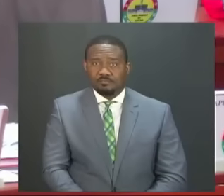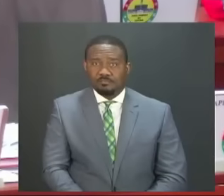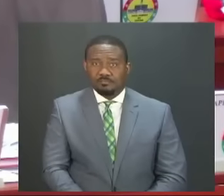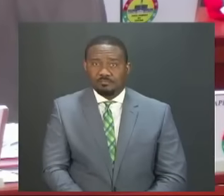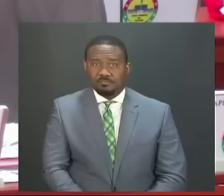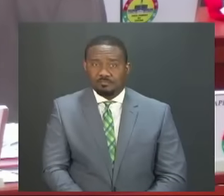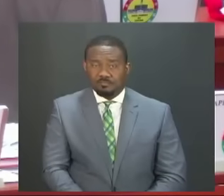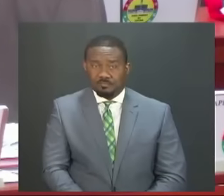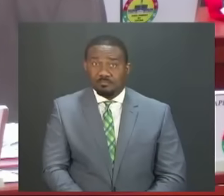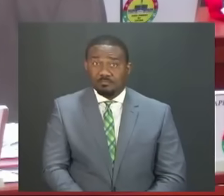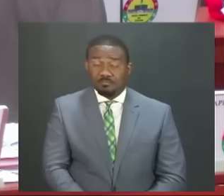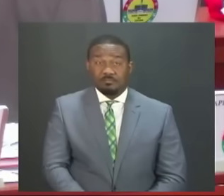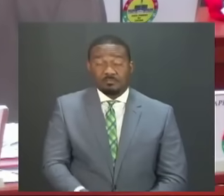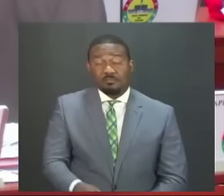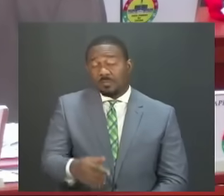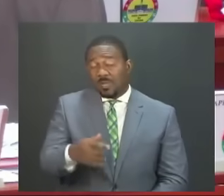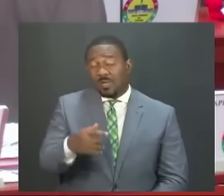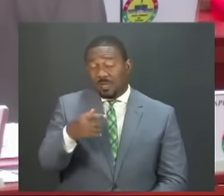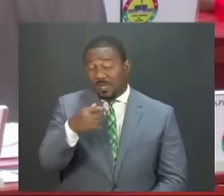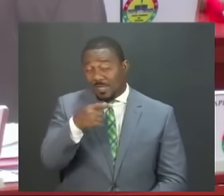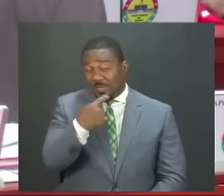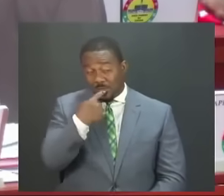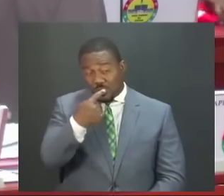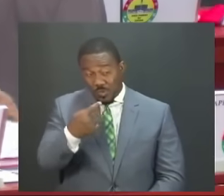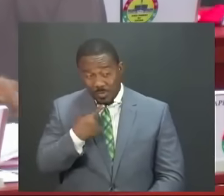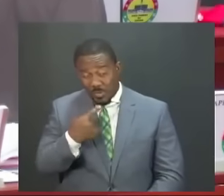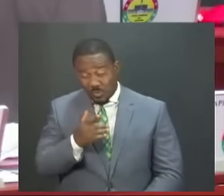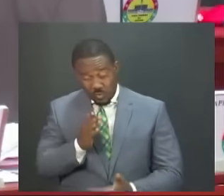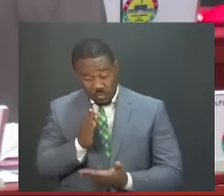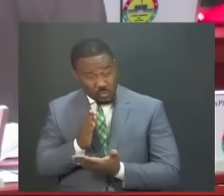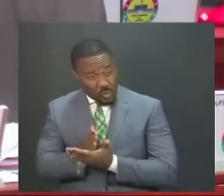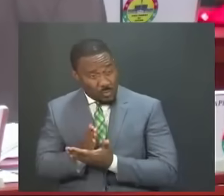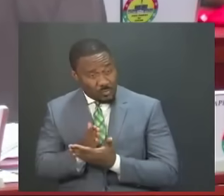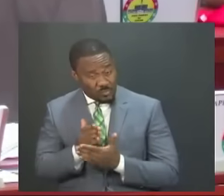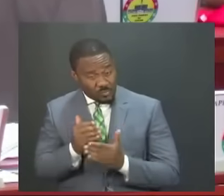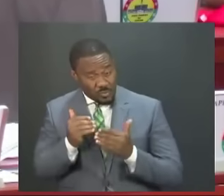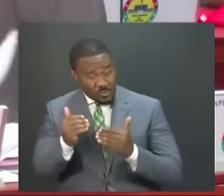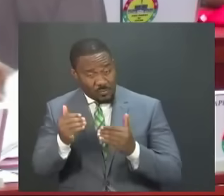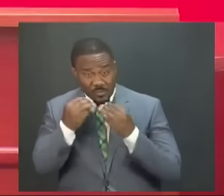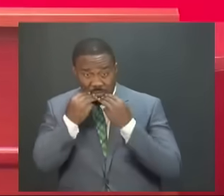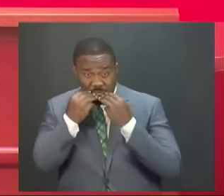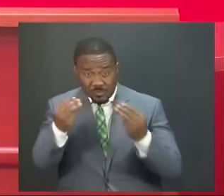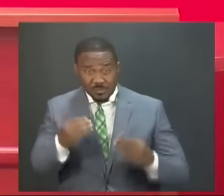be restrained from moving the motion. Mr. Speaker,